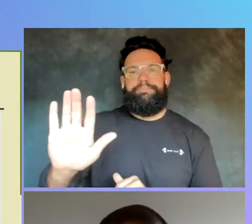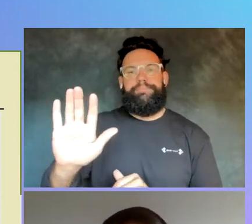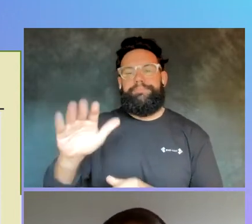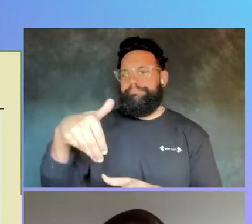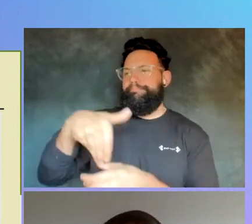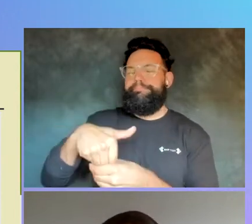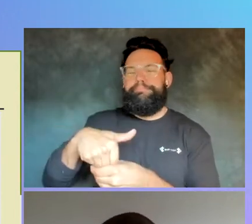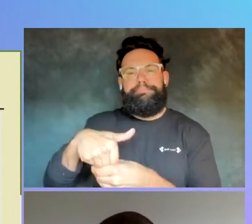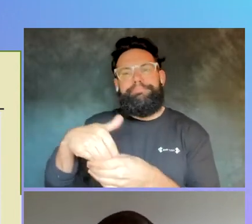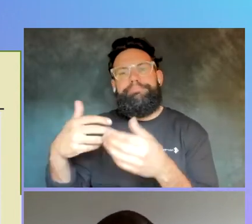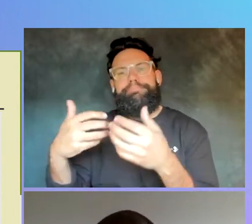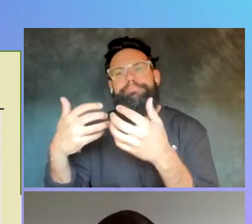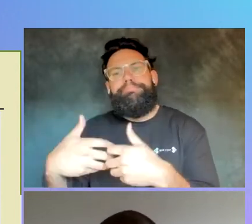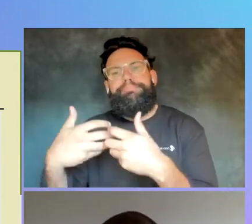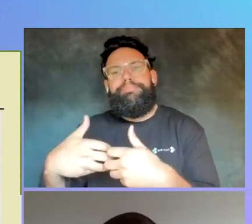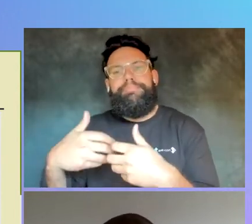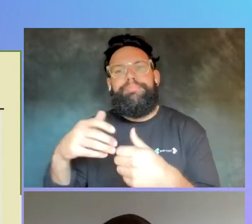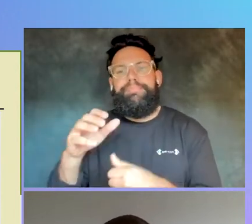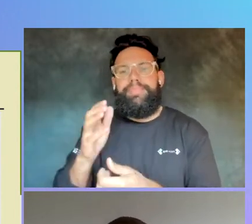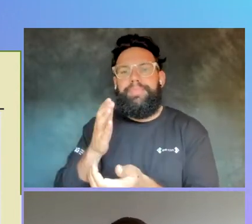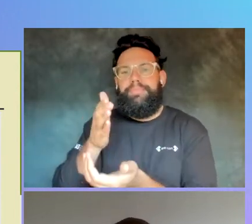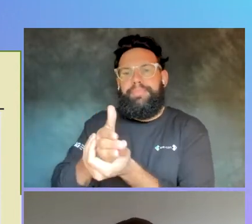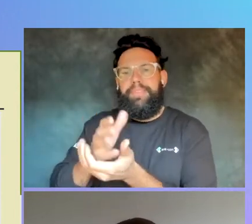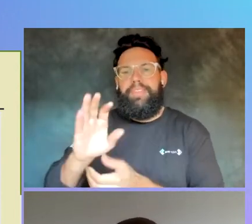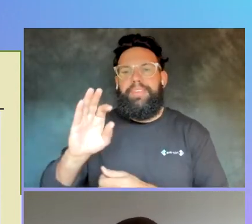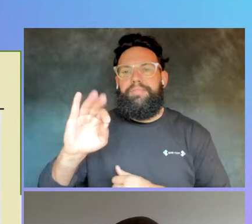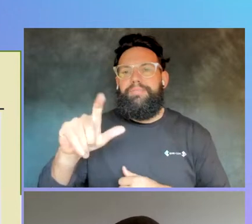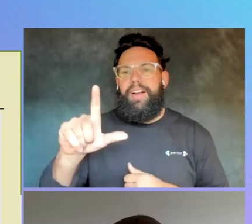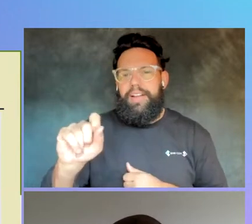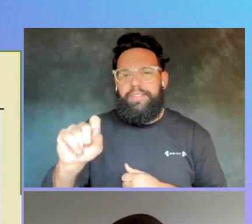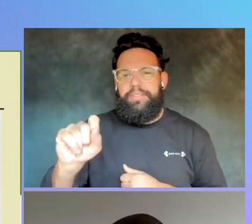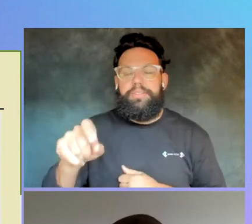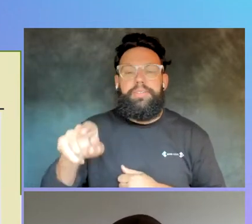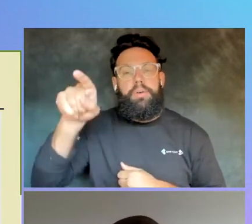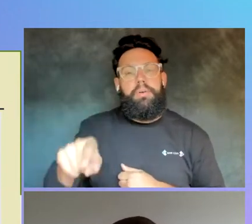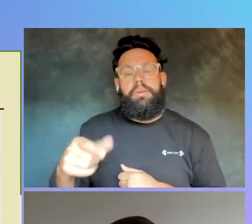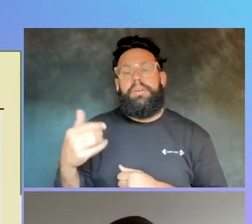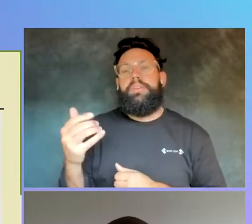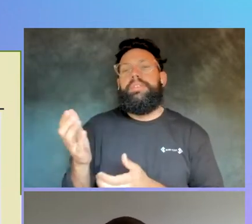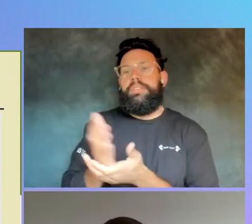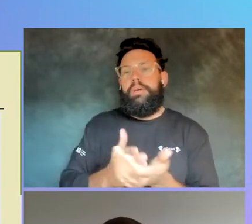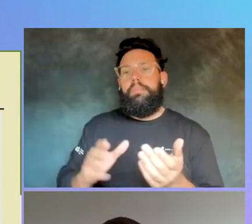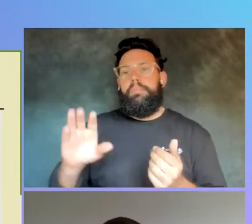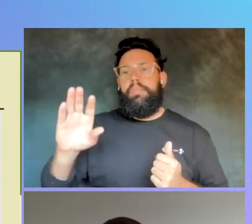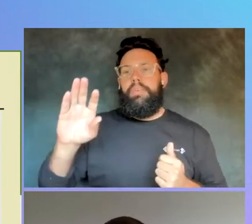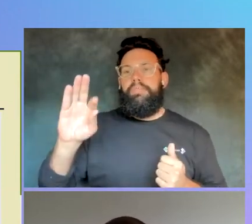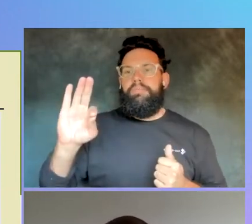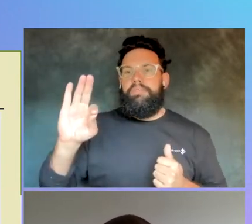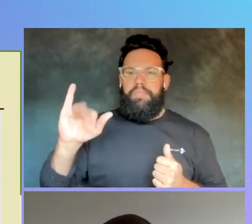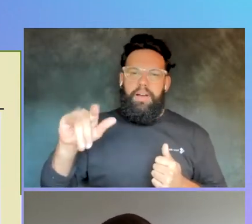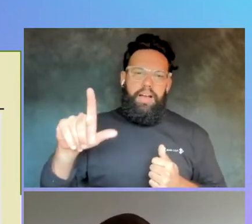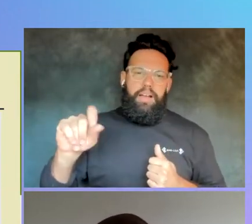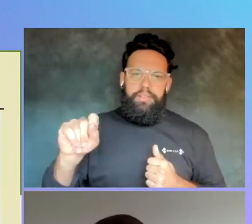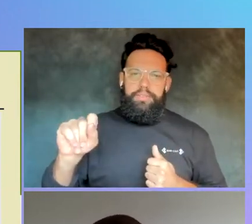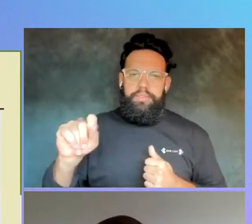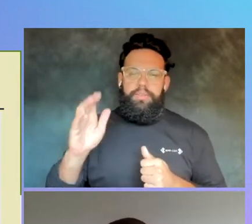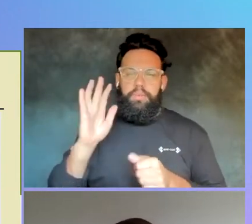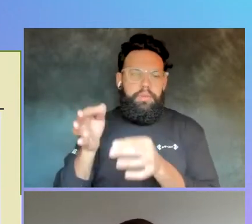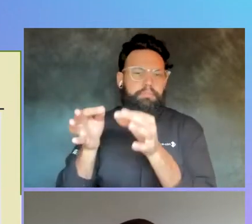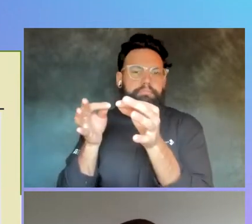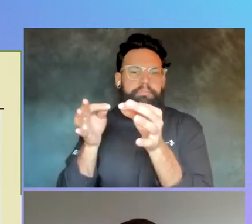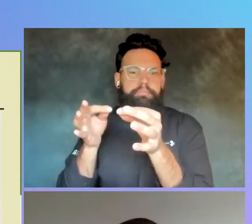shown here that have been generated by the tool at this moment, and some description into what each of